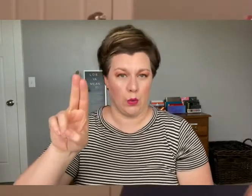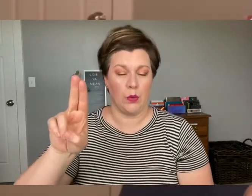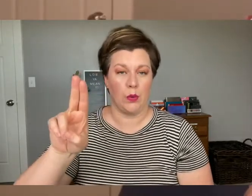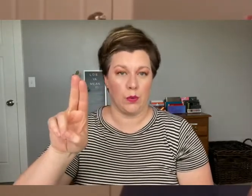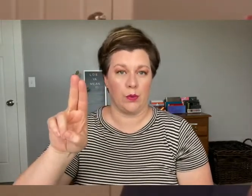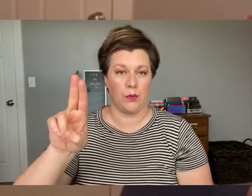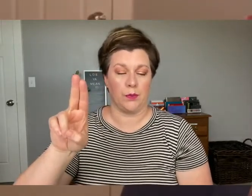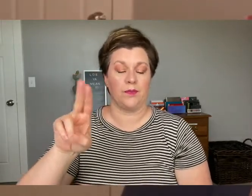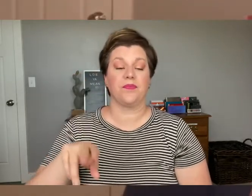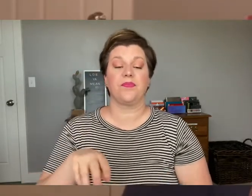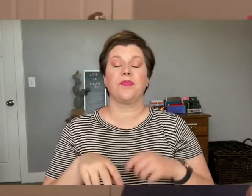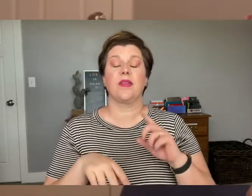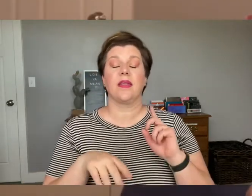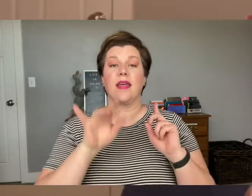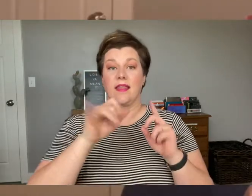Apieu,